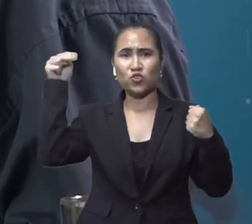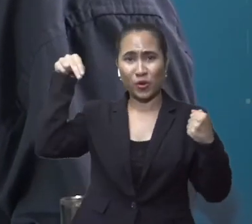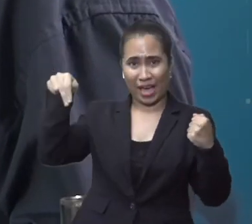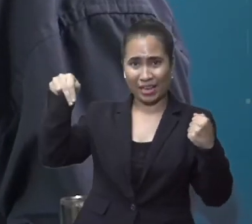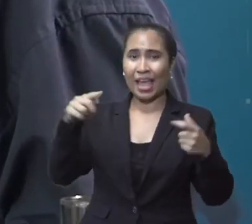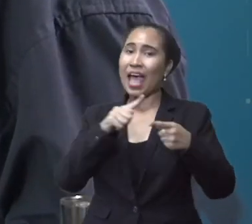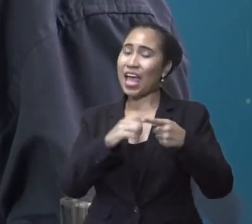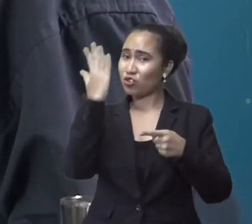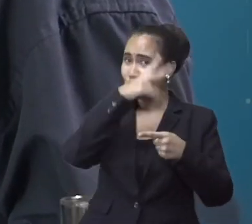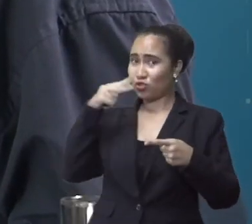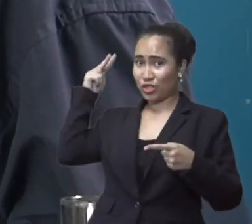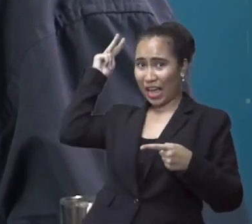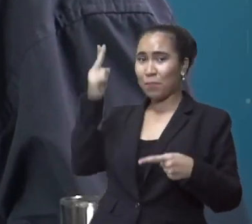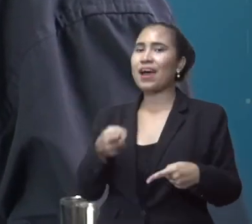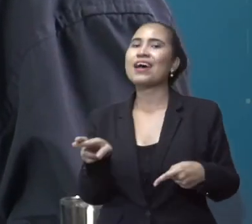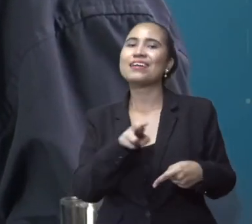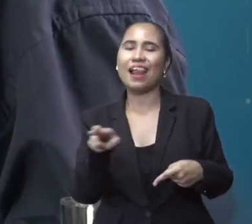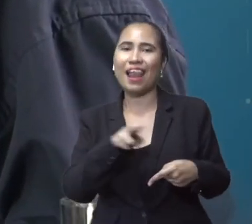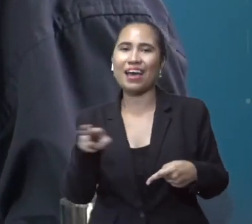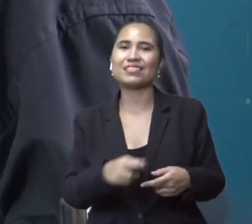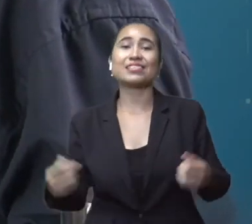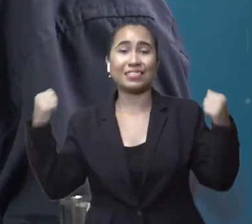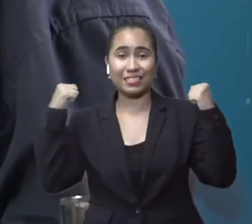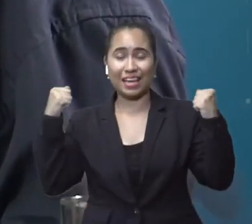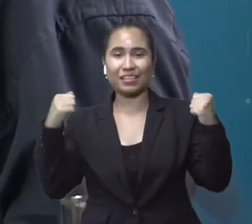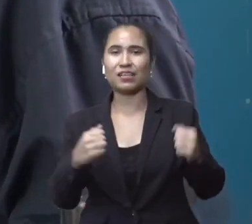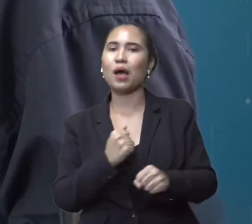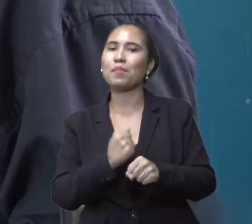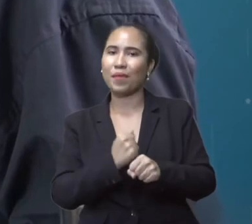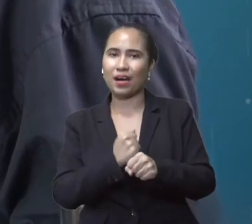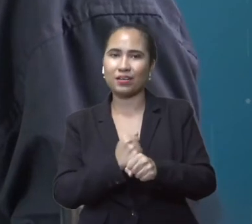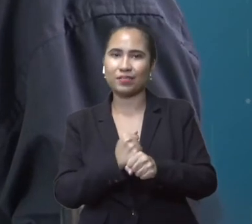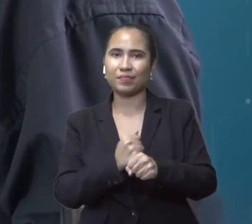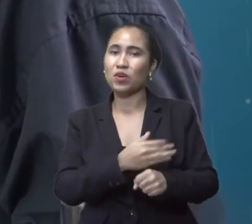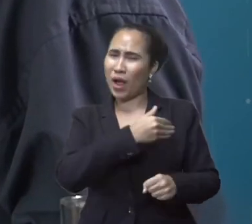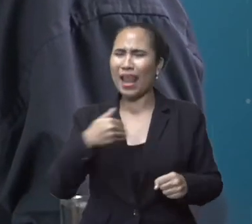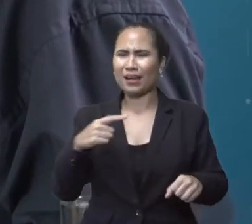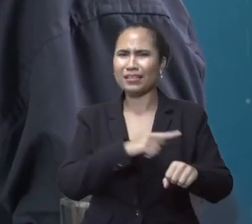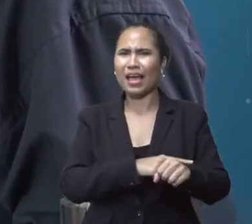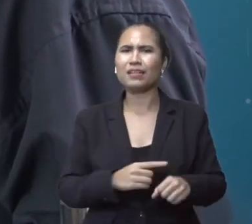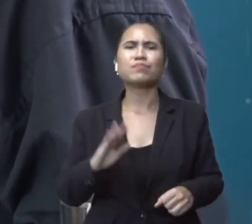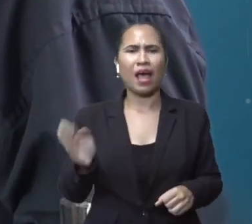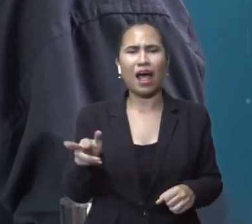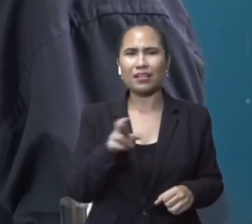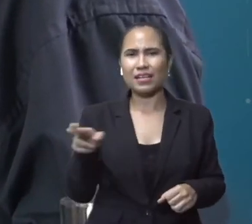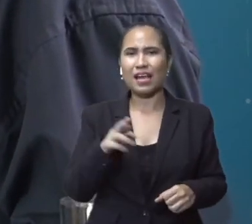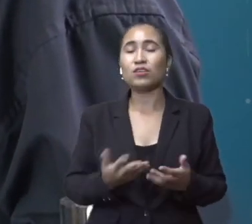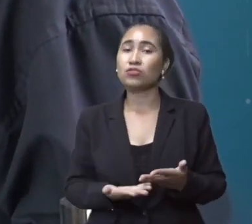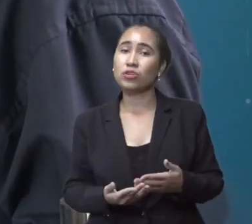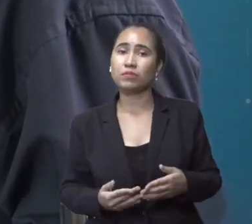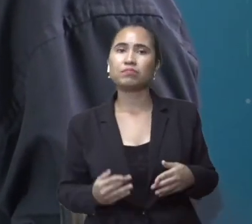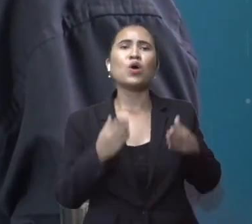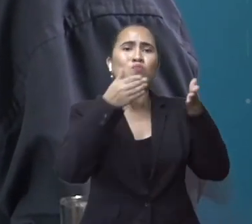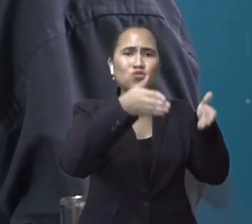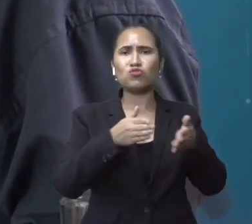UN-Suriname partnerships and the relationship which we've had with Suriname for a very long time now. So he will be visiting various projects